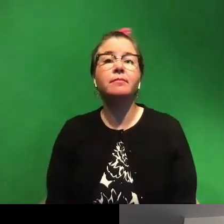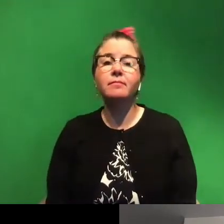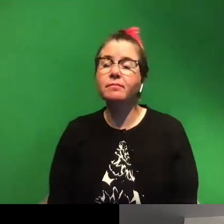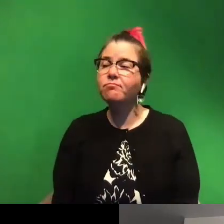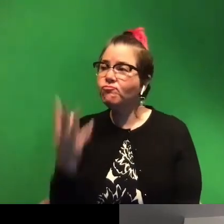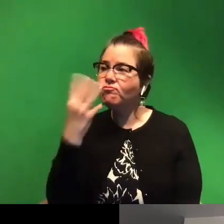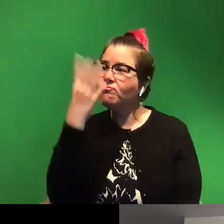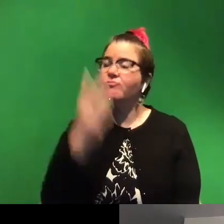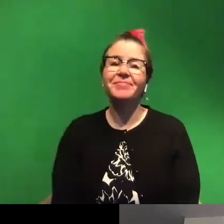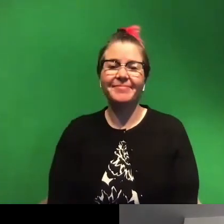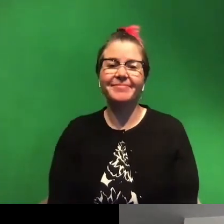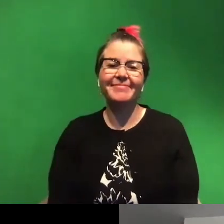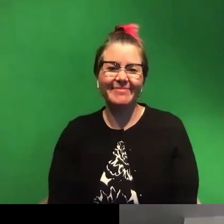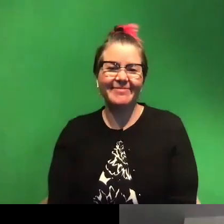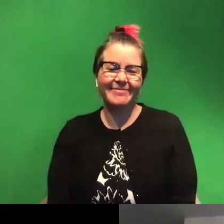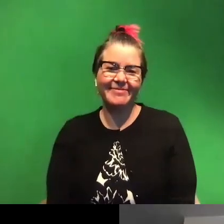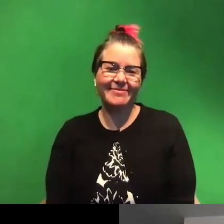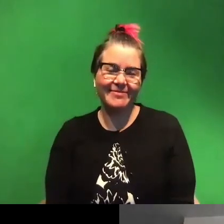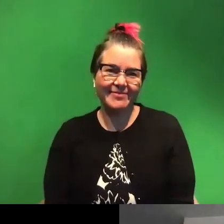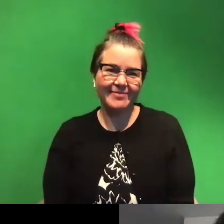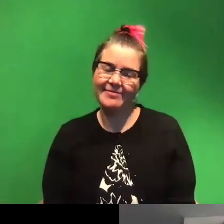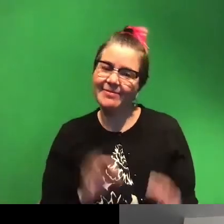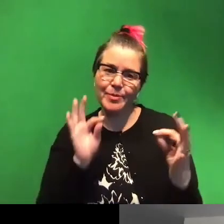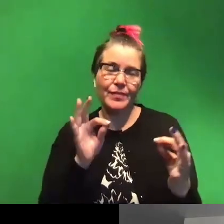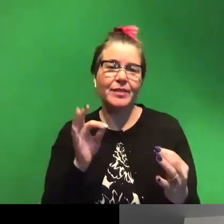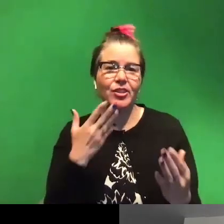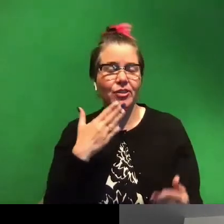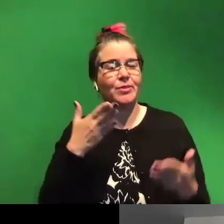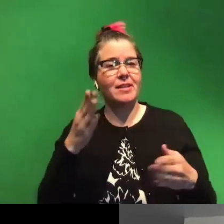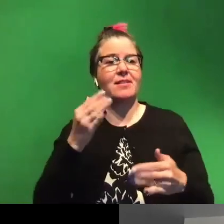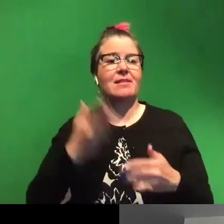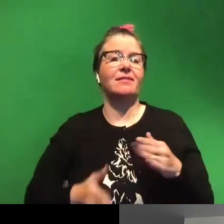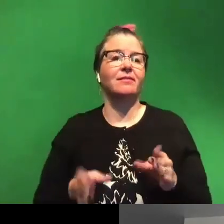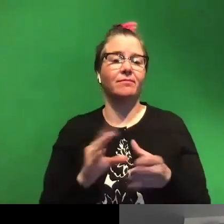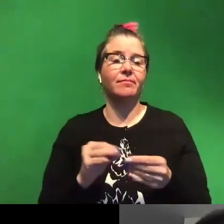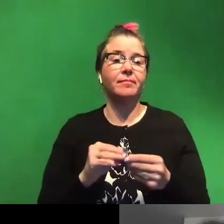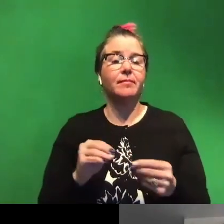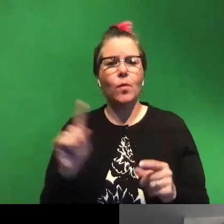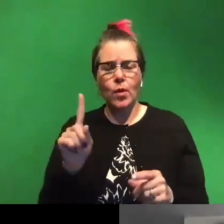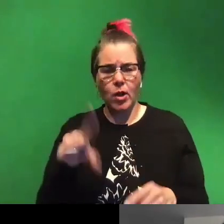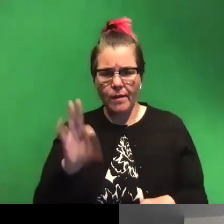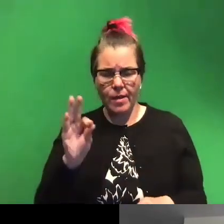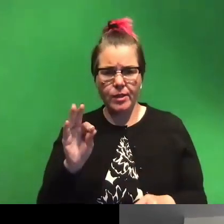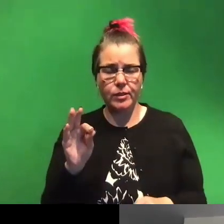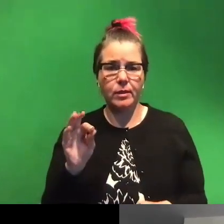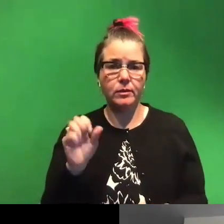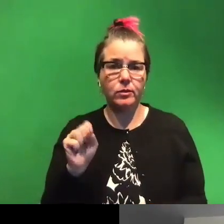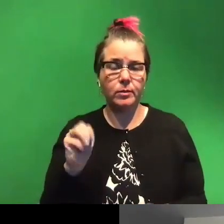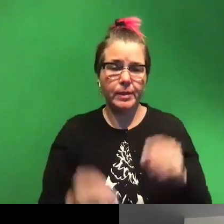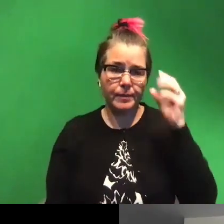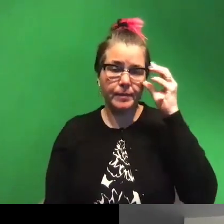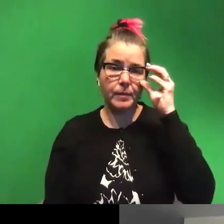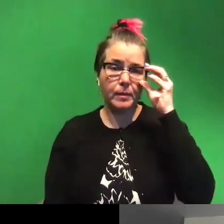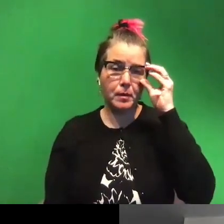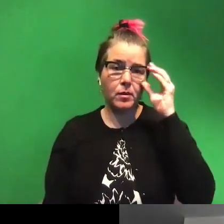Beautiful advice. That's great. Perfect. What a good way to end this session. Okay, so where can we find you on social media or